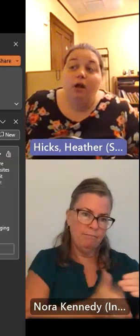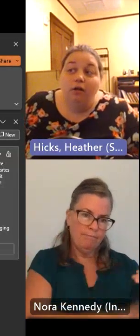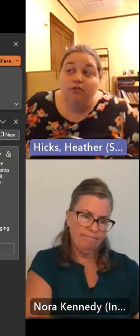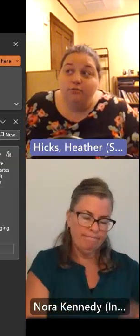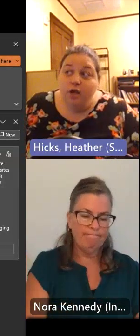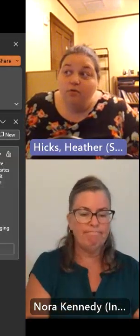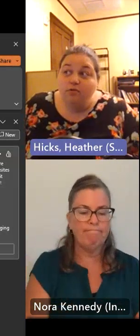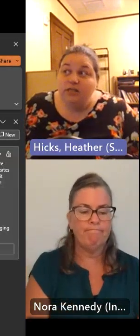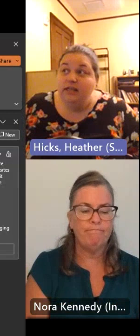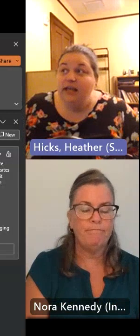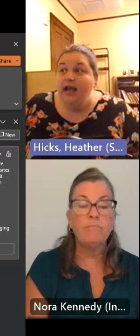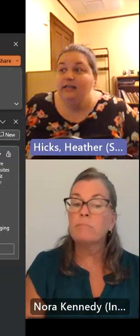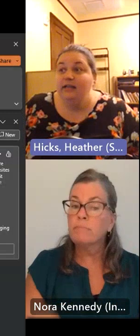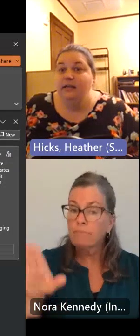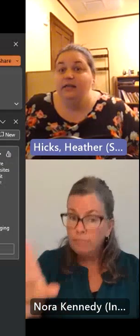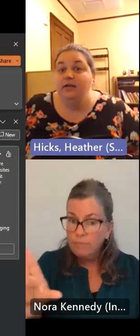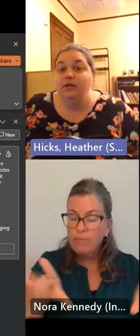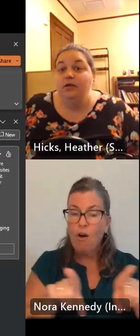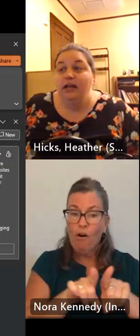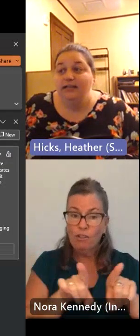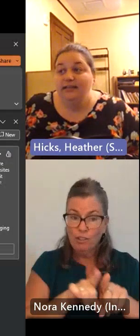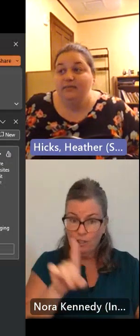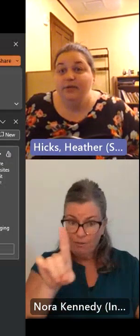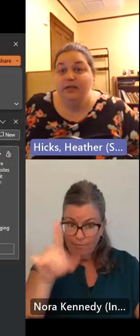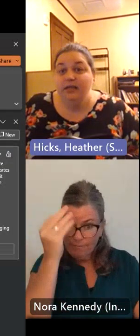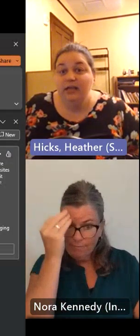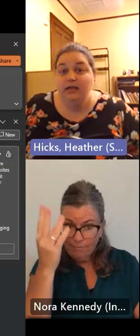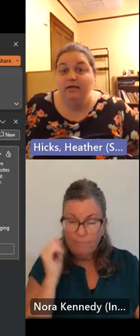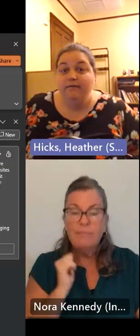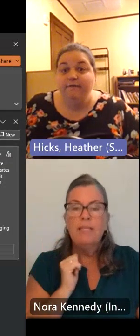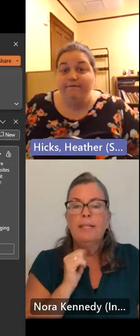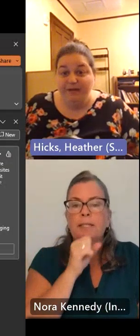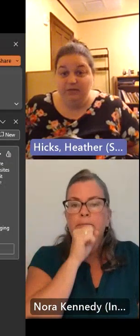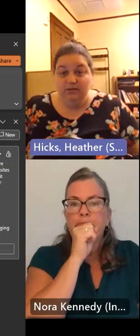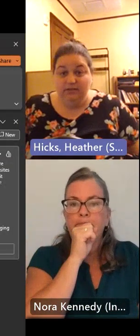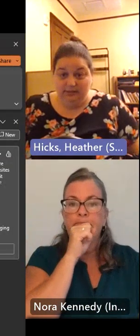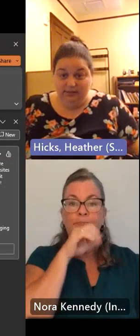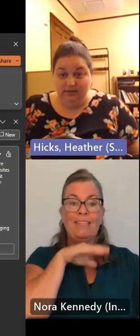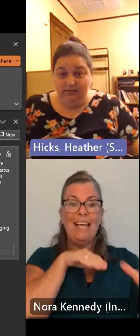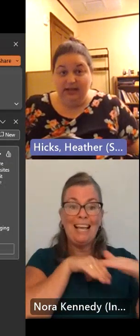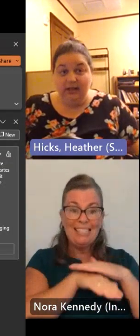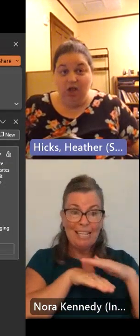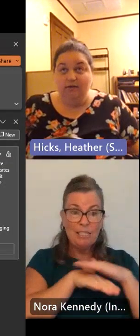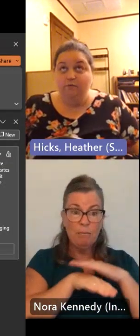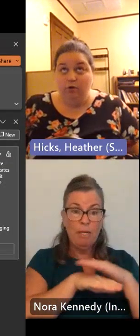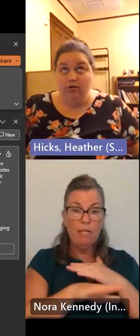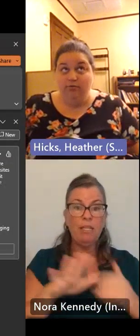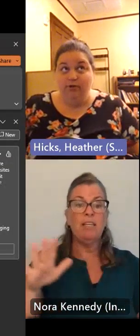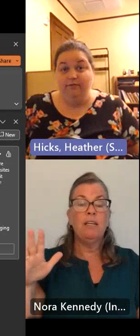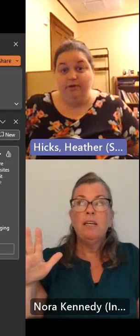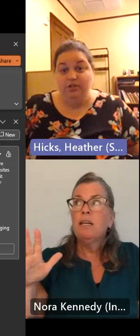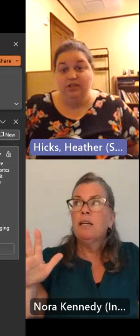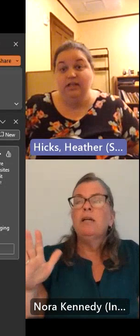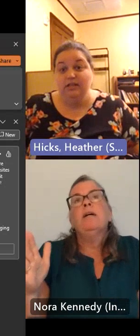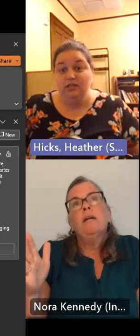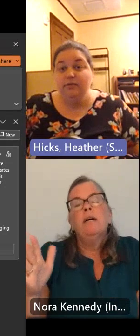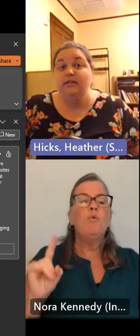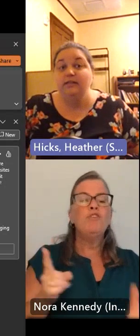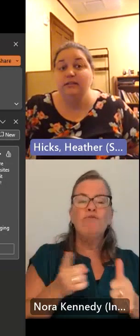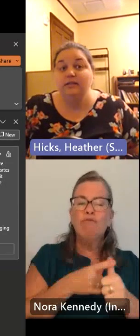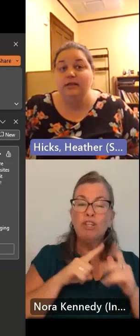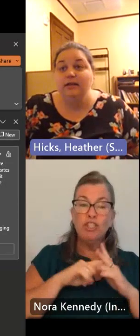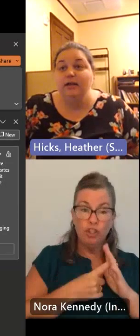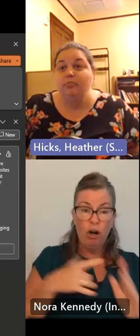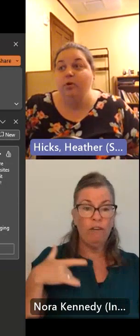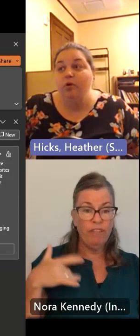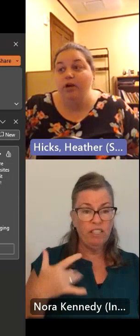I will also note that accessibility feels like a lot of work when you first get into